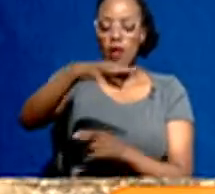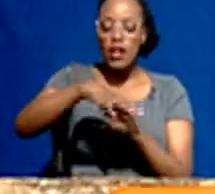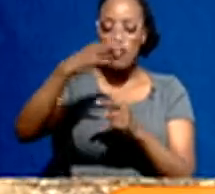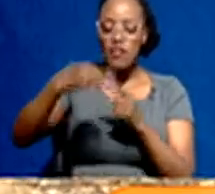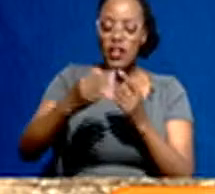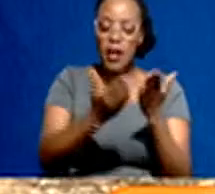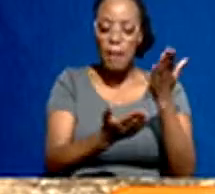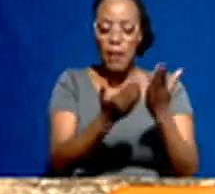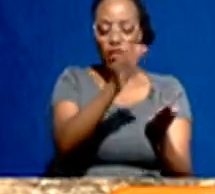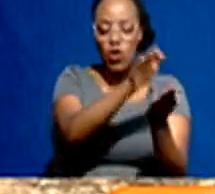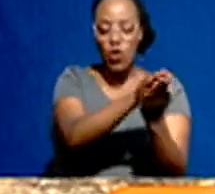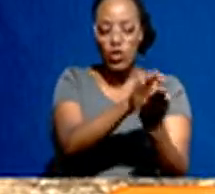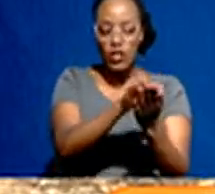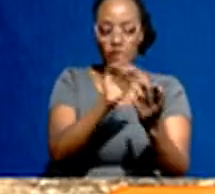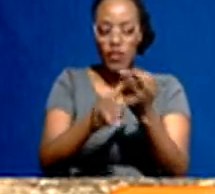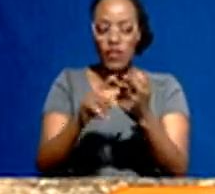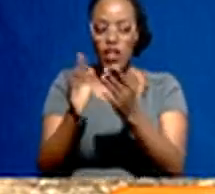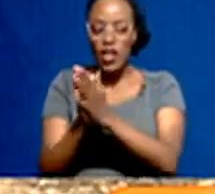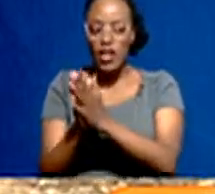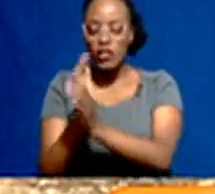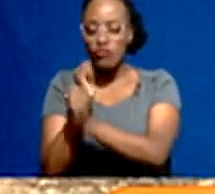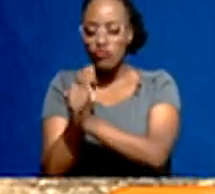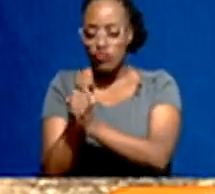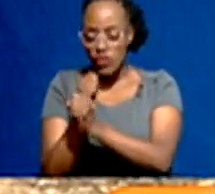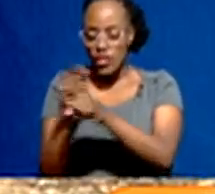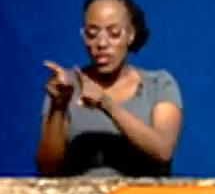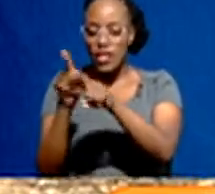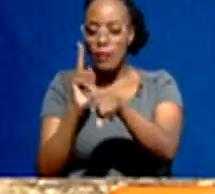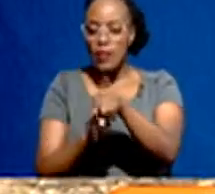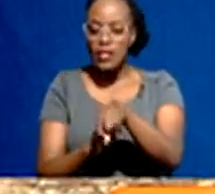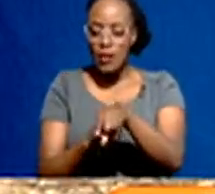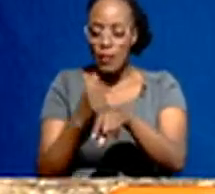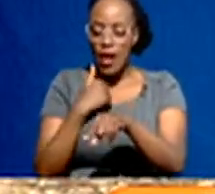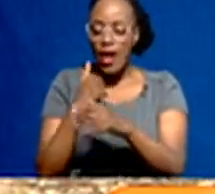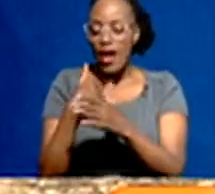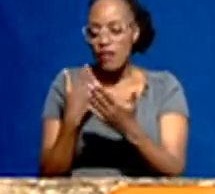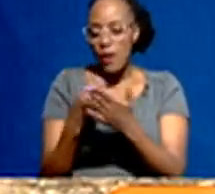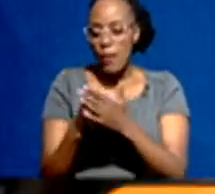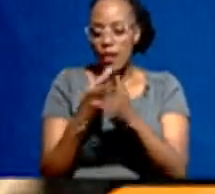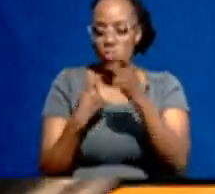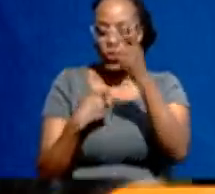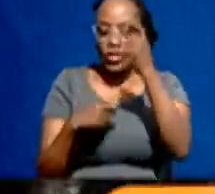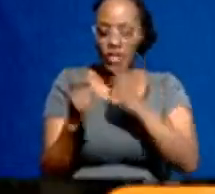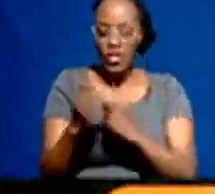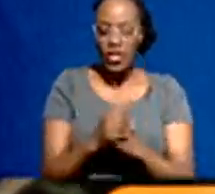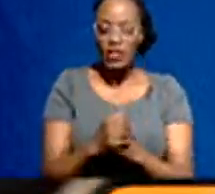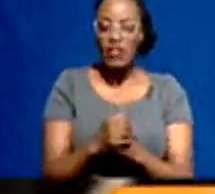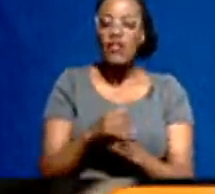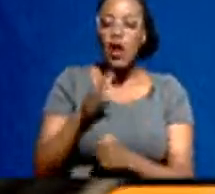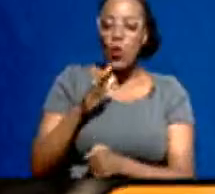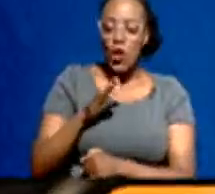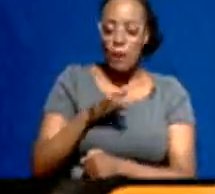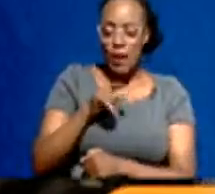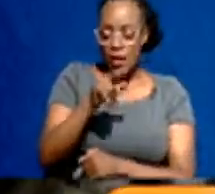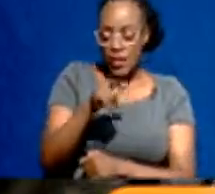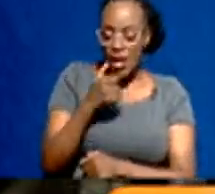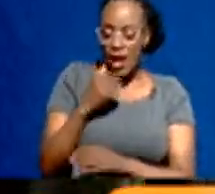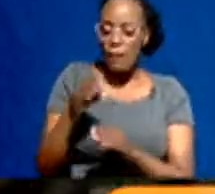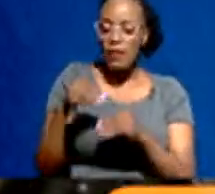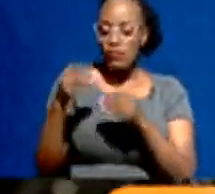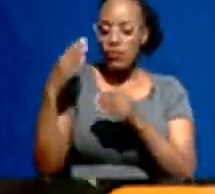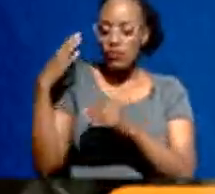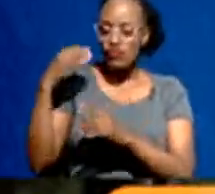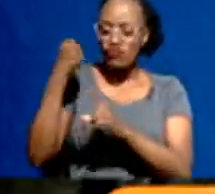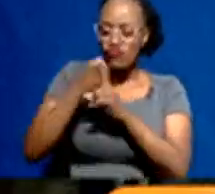balance between conservation so that they are not demoralized, but at the same time, they are getting money from selling vegetables. The women in Lamu have been champions